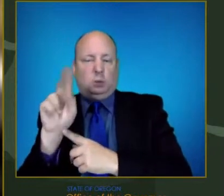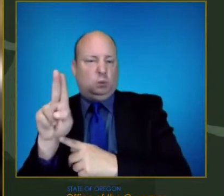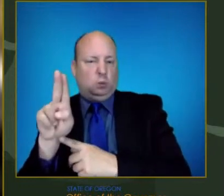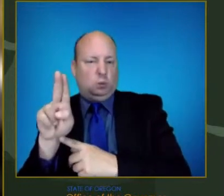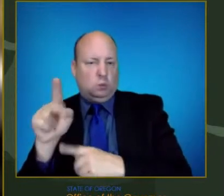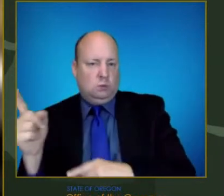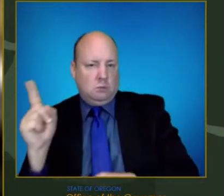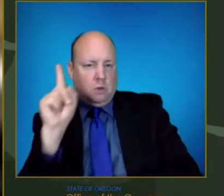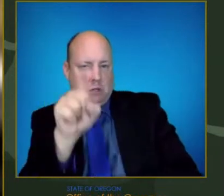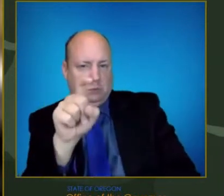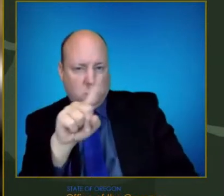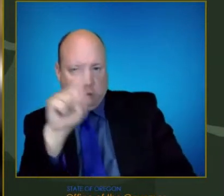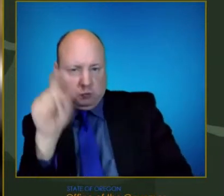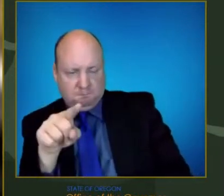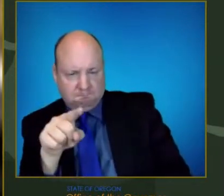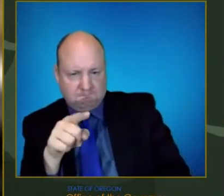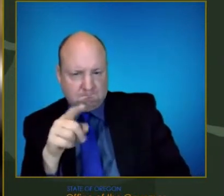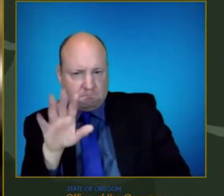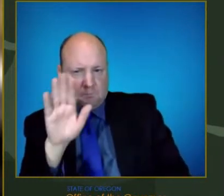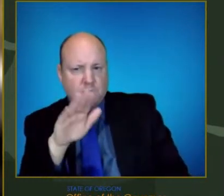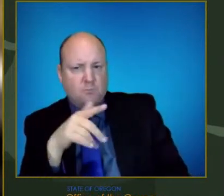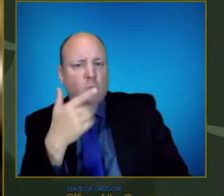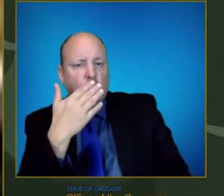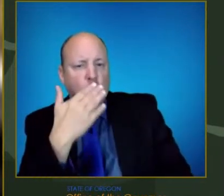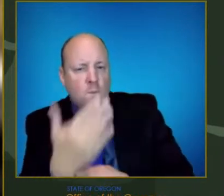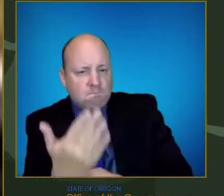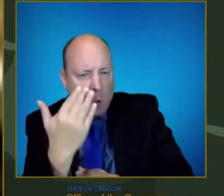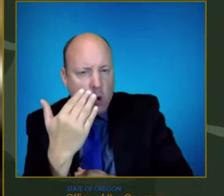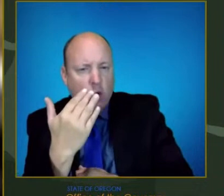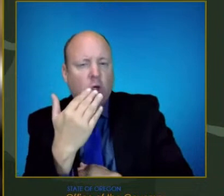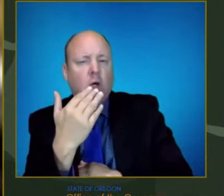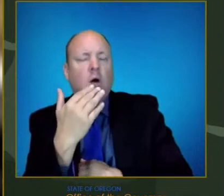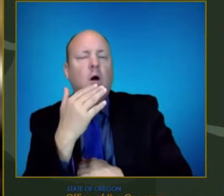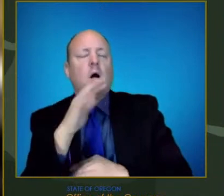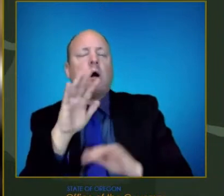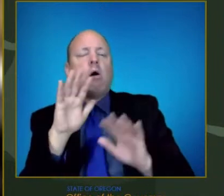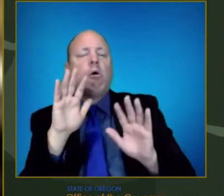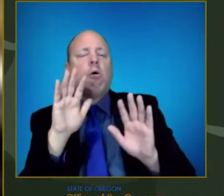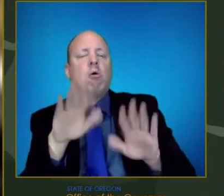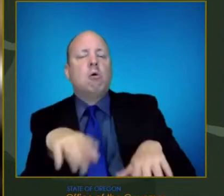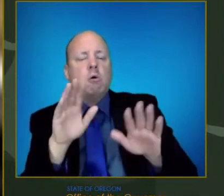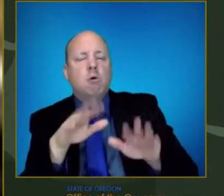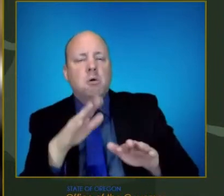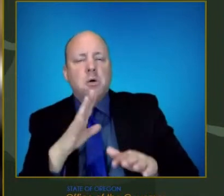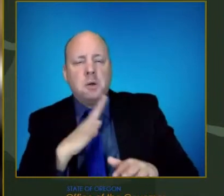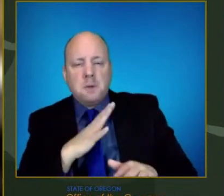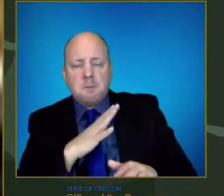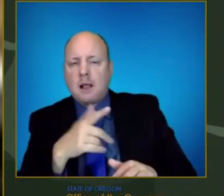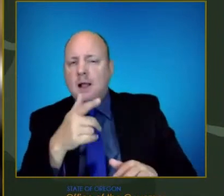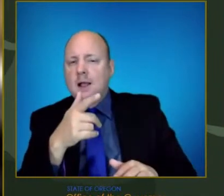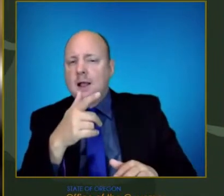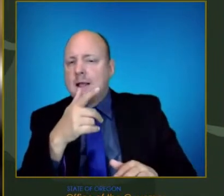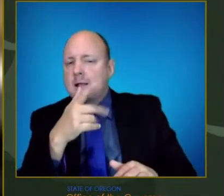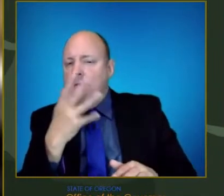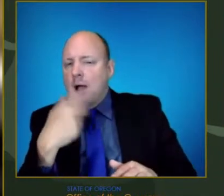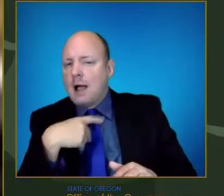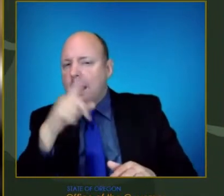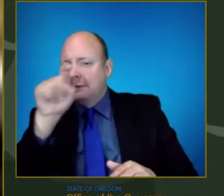Good morning. Thank you so much for taking the time today. I have a question for Governor Brown. It's a two-part question for Governor Brown,